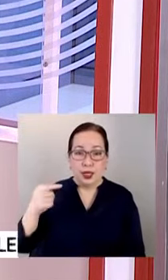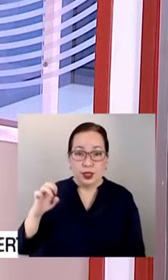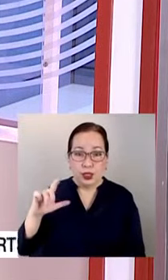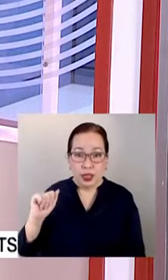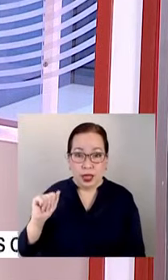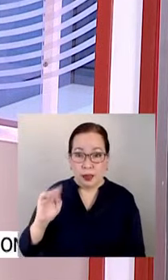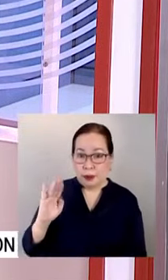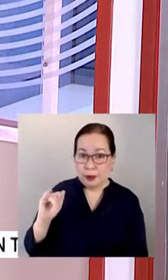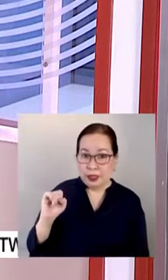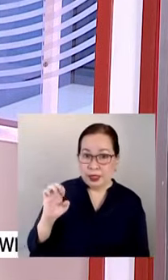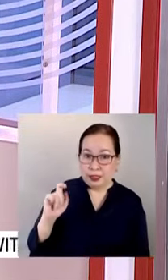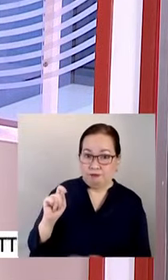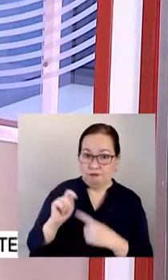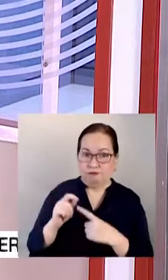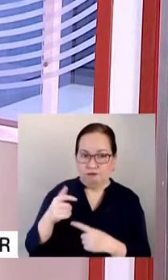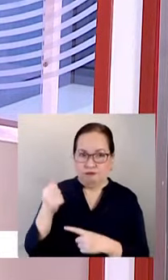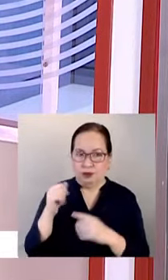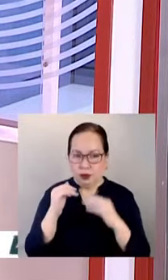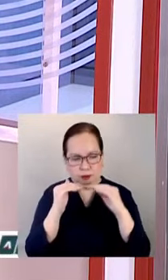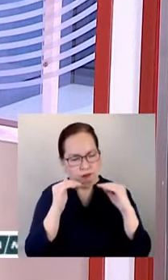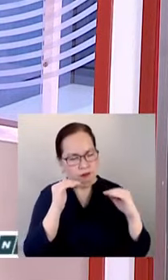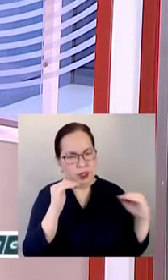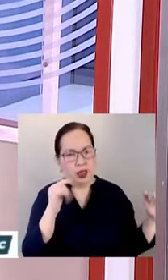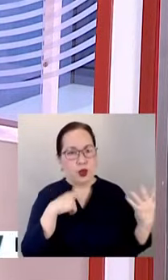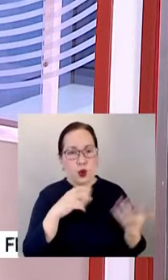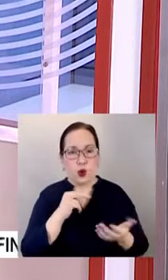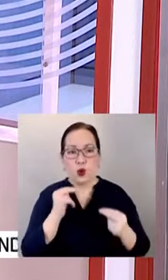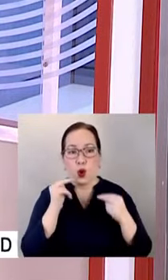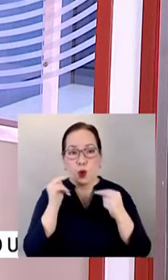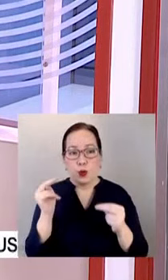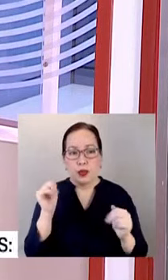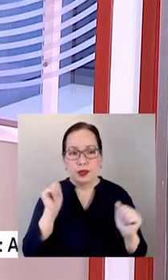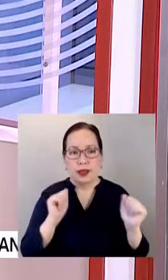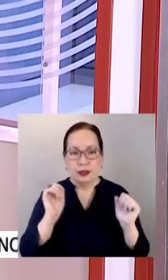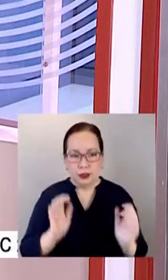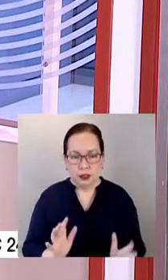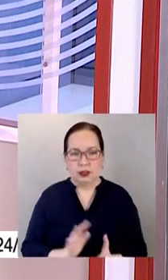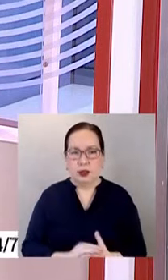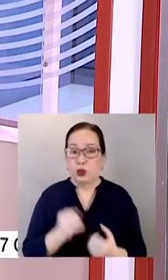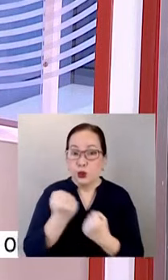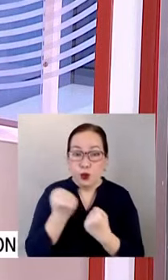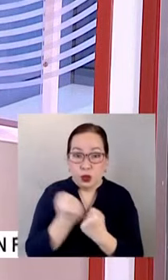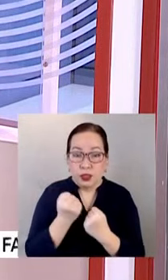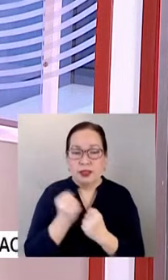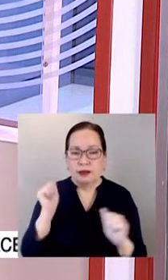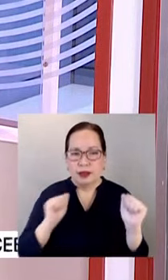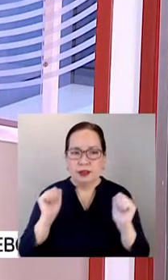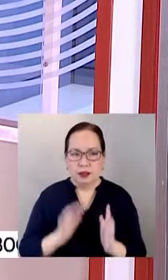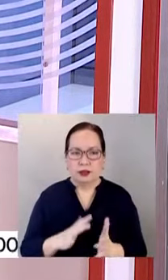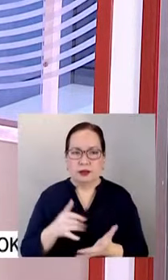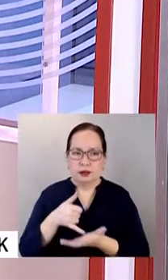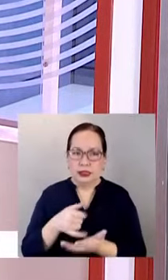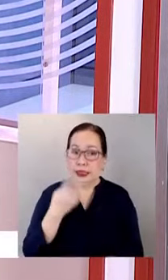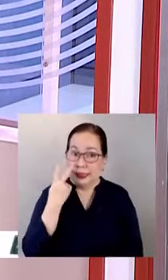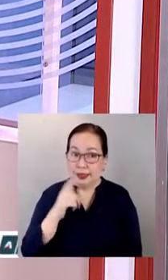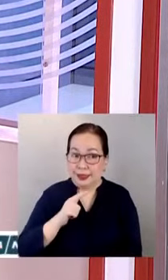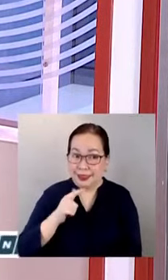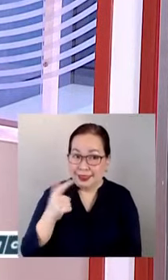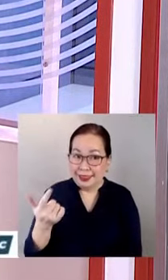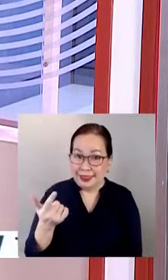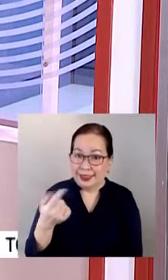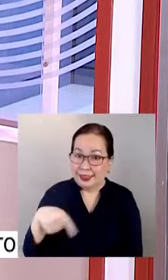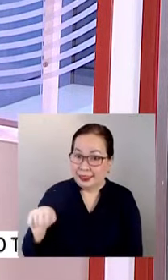nominees for the Best Supporting Acting Prize. Best Supporting Actress Prize. Let's get a wrap